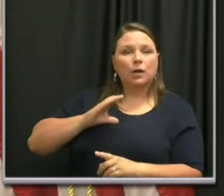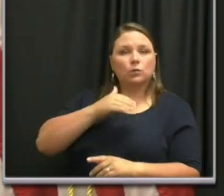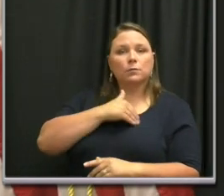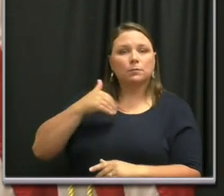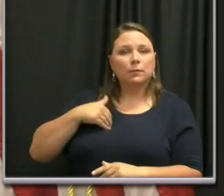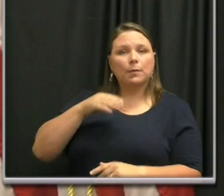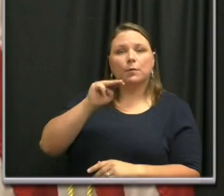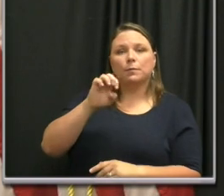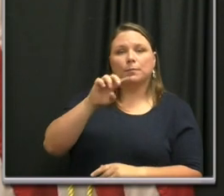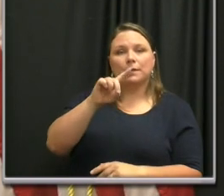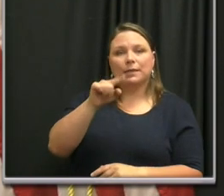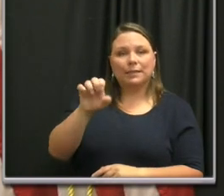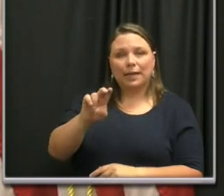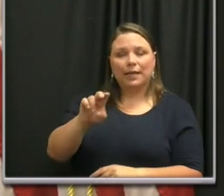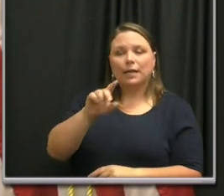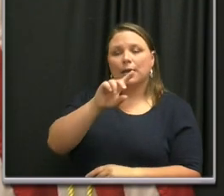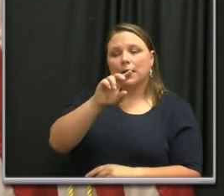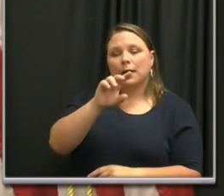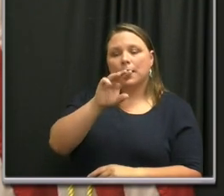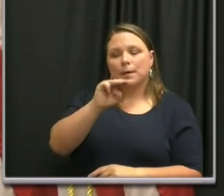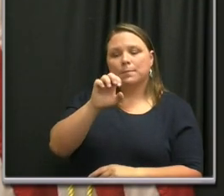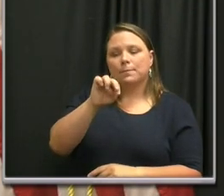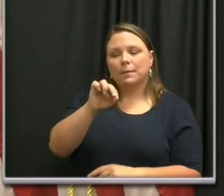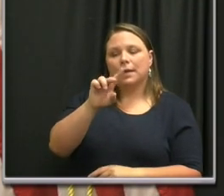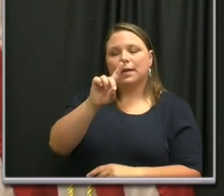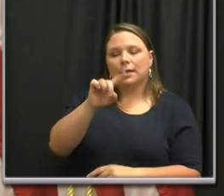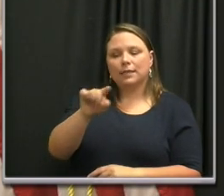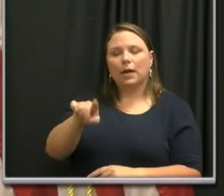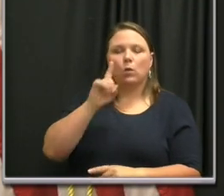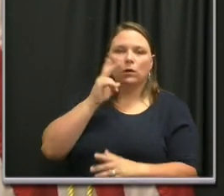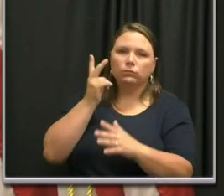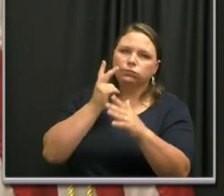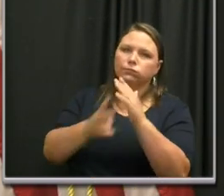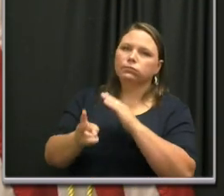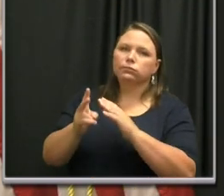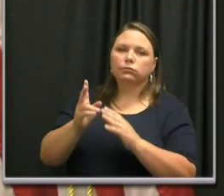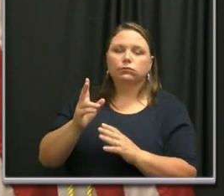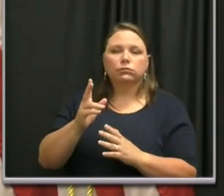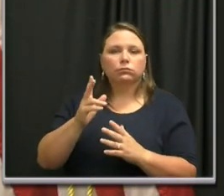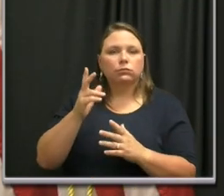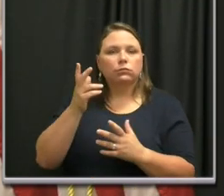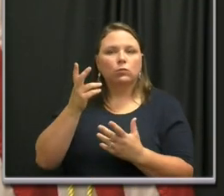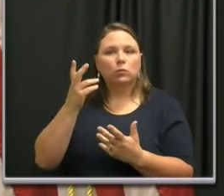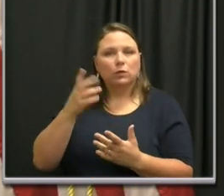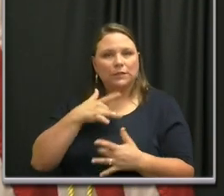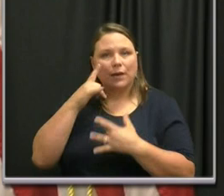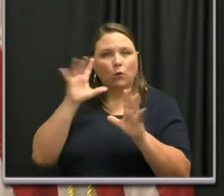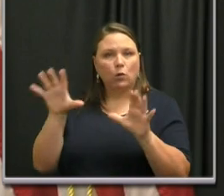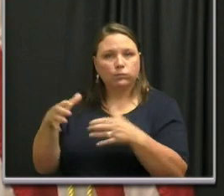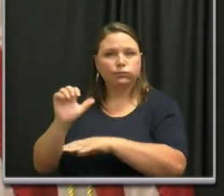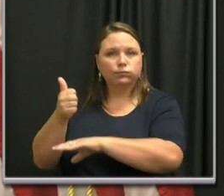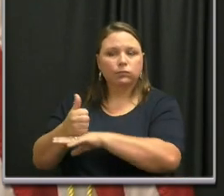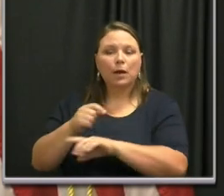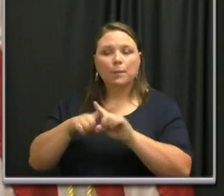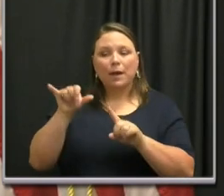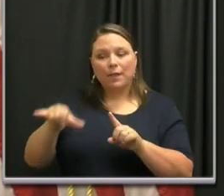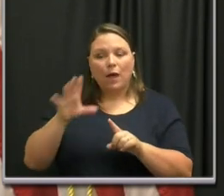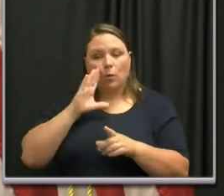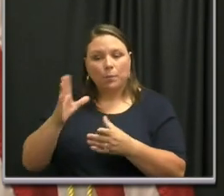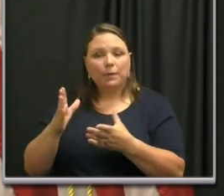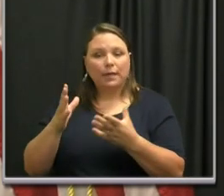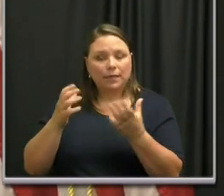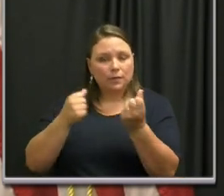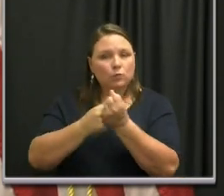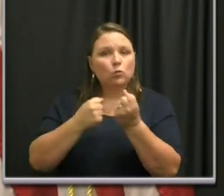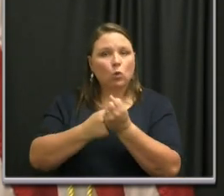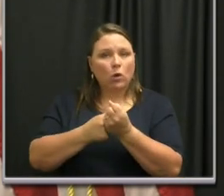endorse and look forward to its being formed. But that group will have not only how do you be a complementary effort in